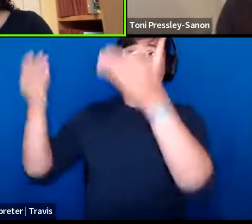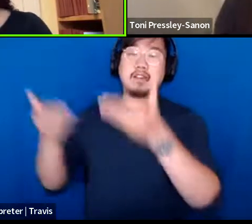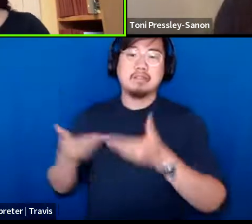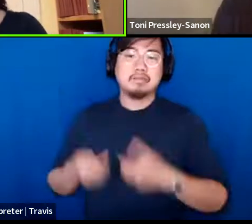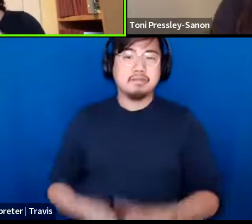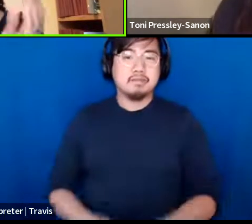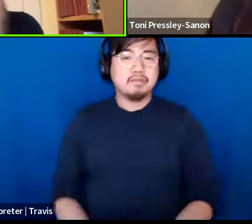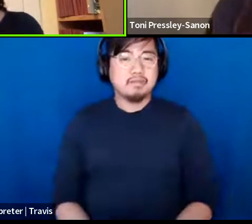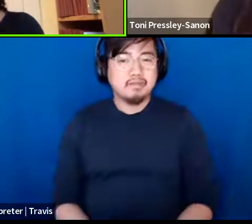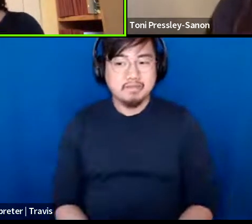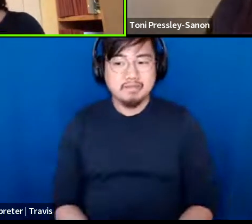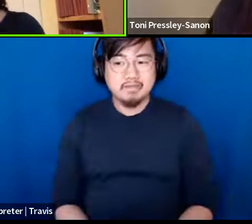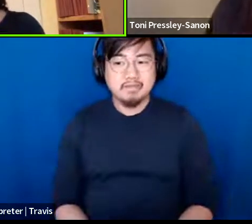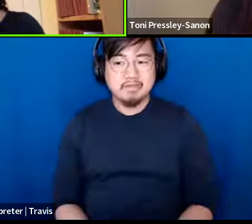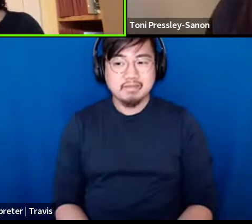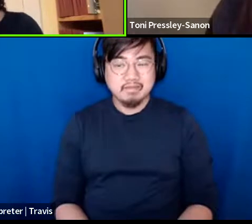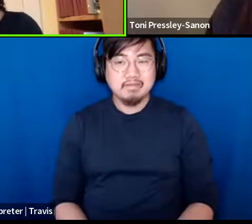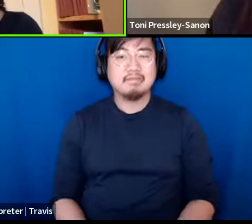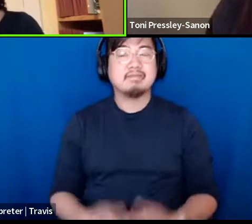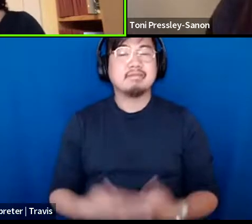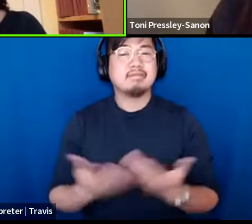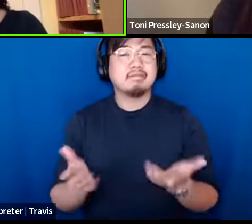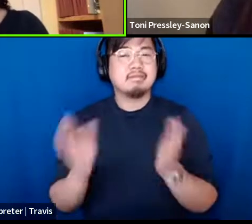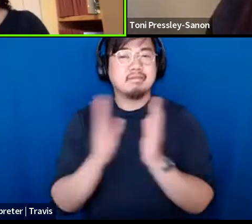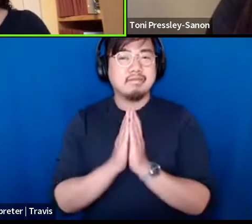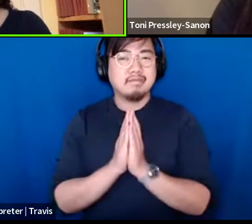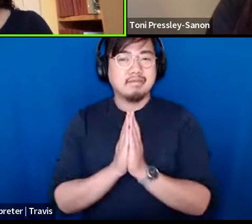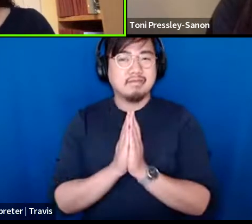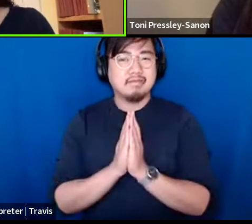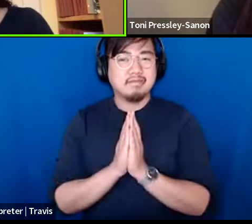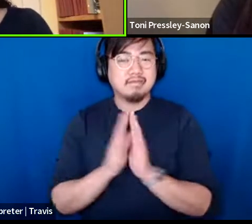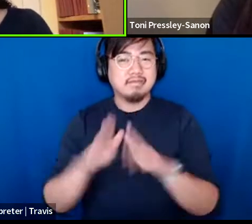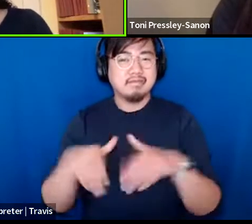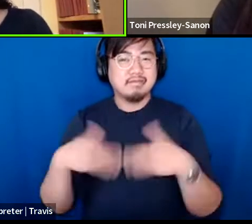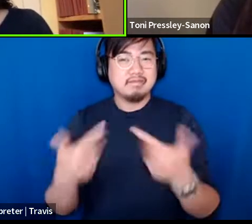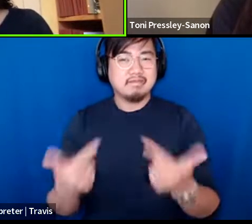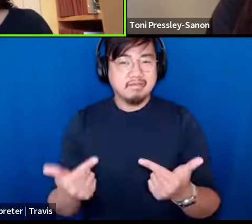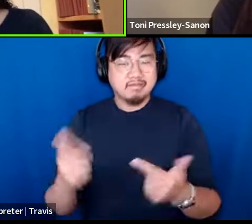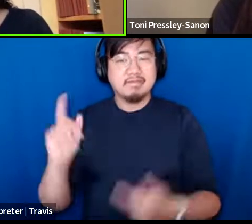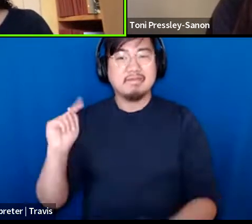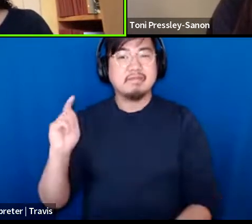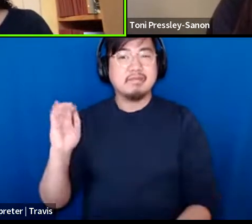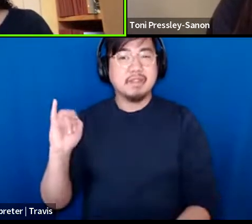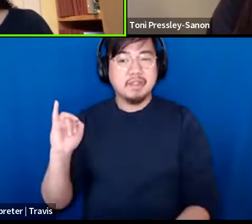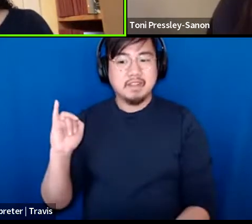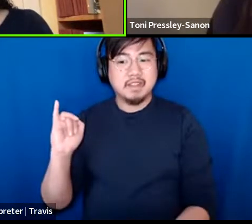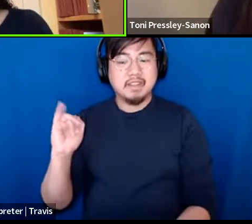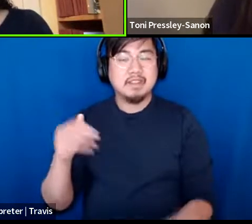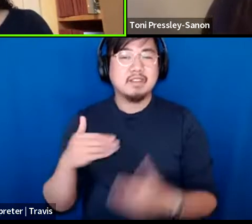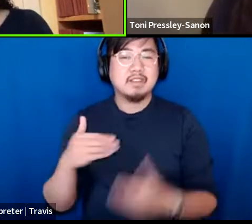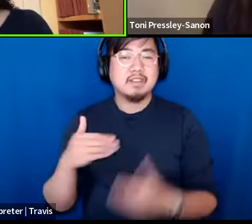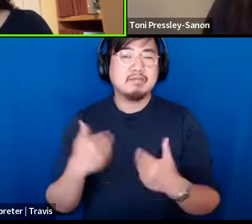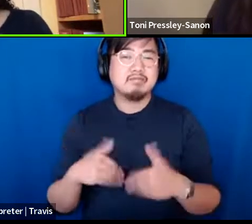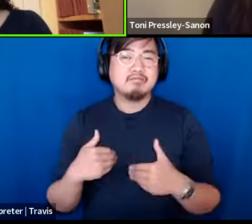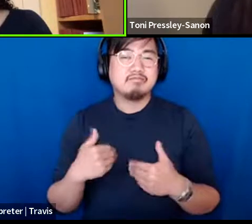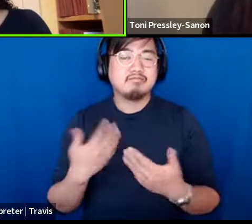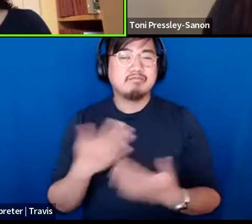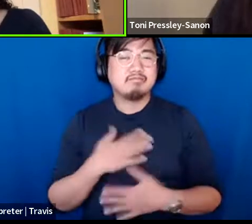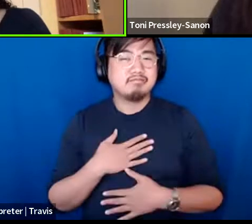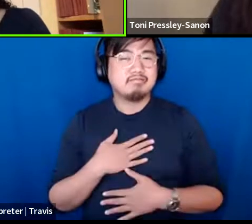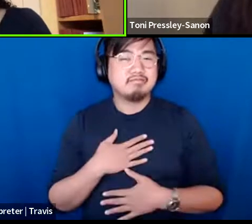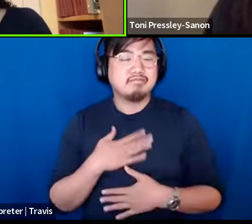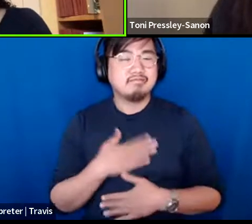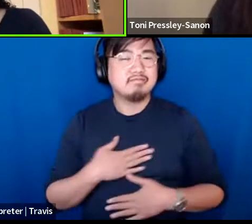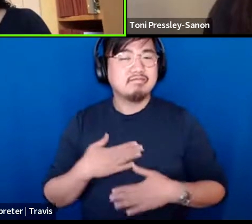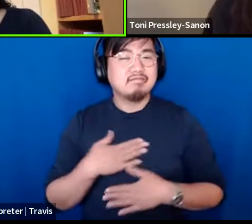So with those words, Toni, it's such a pleasure. And I just